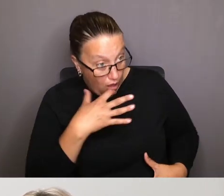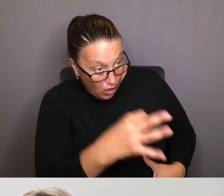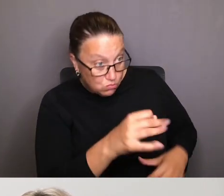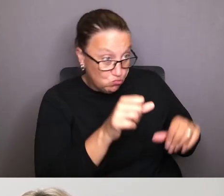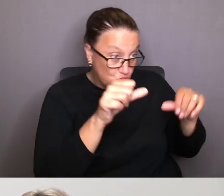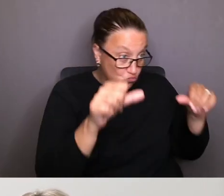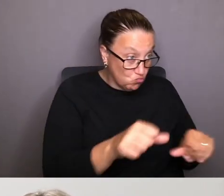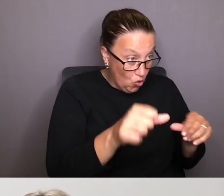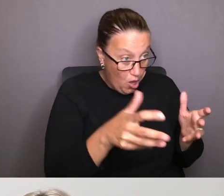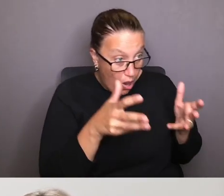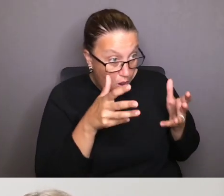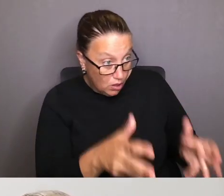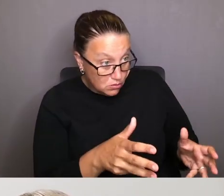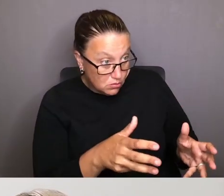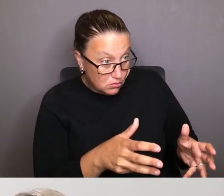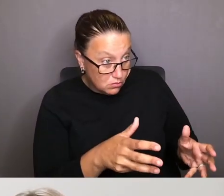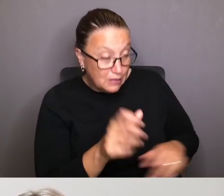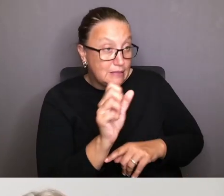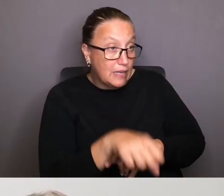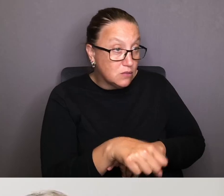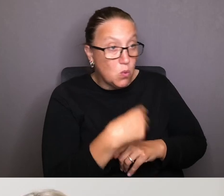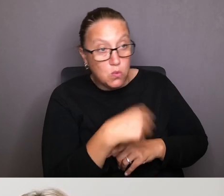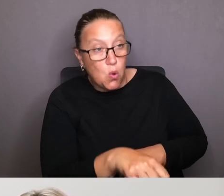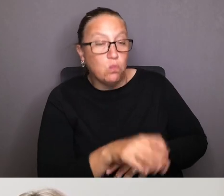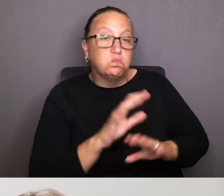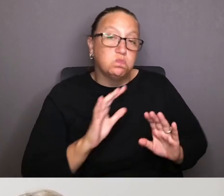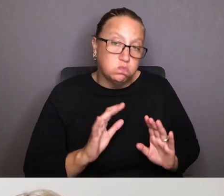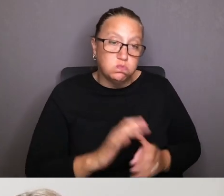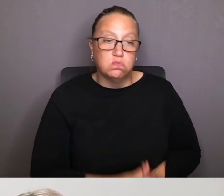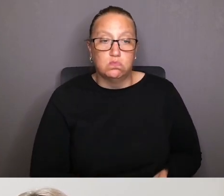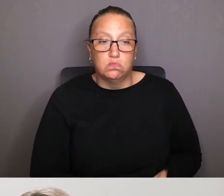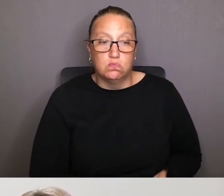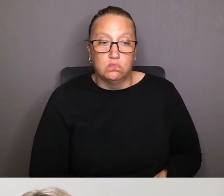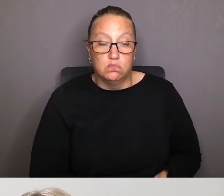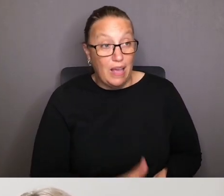bodies, and that we always need to be checking with each other around